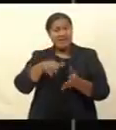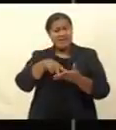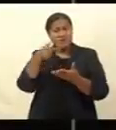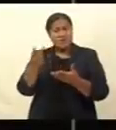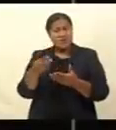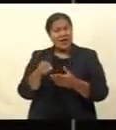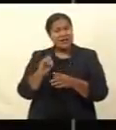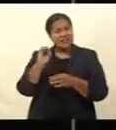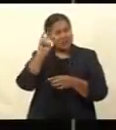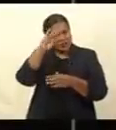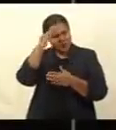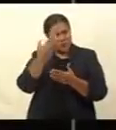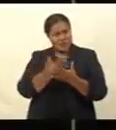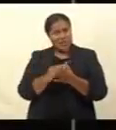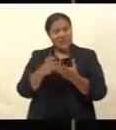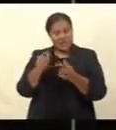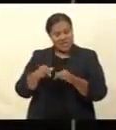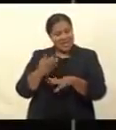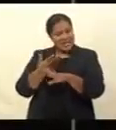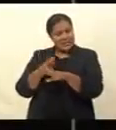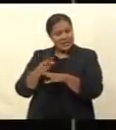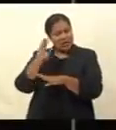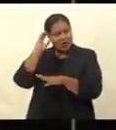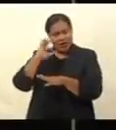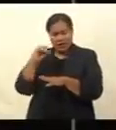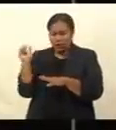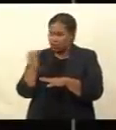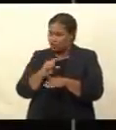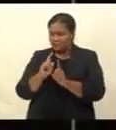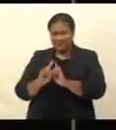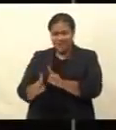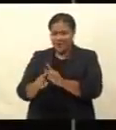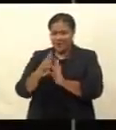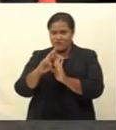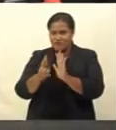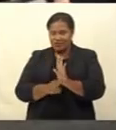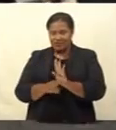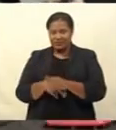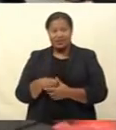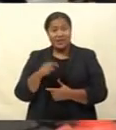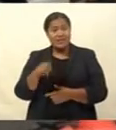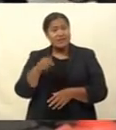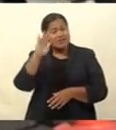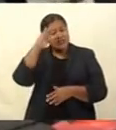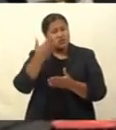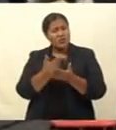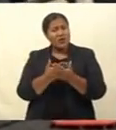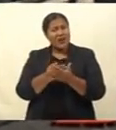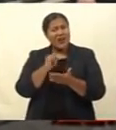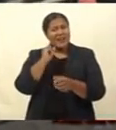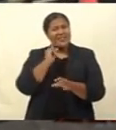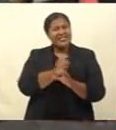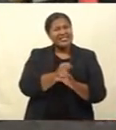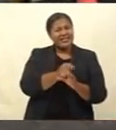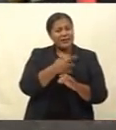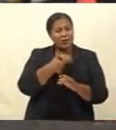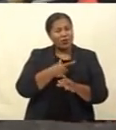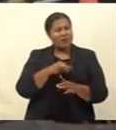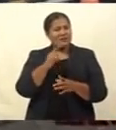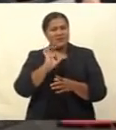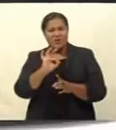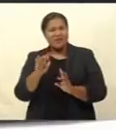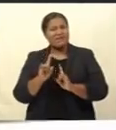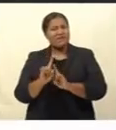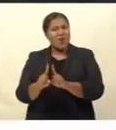that they are in a foreign country and should obey its law and order. These students pleaded guilty to charges of failing to